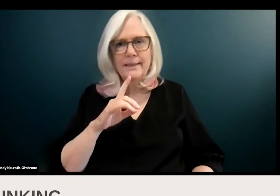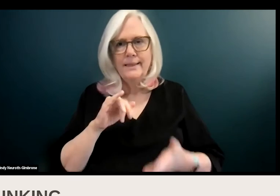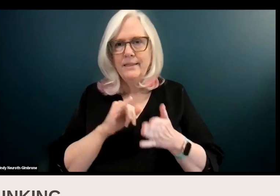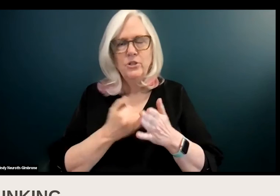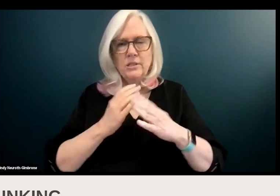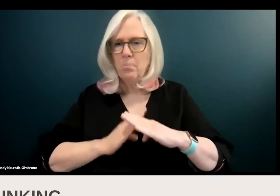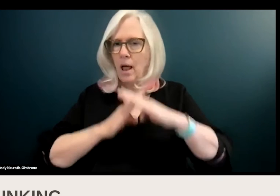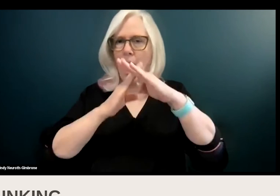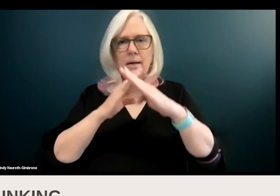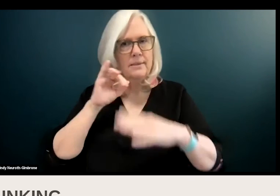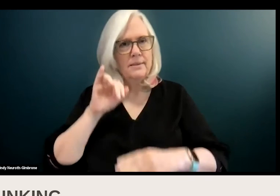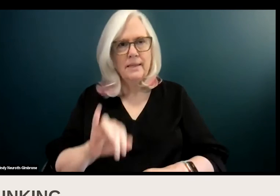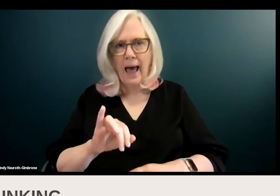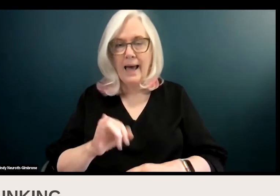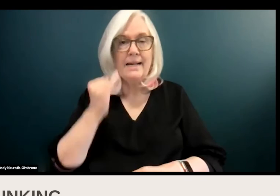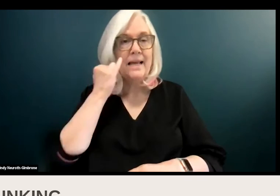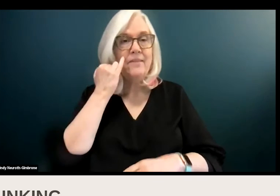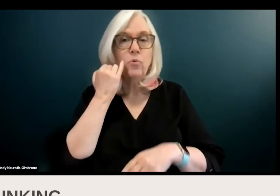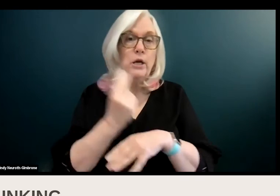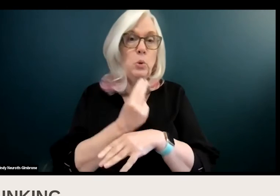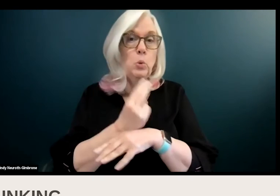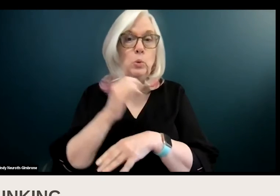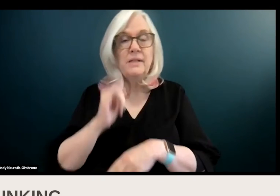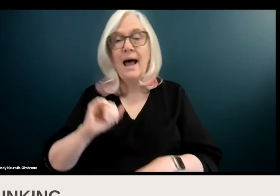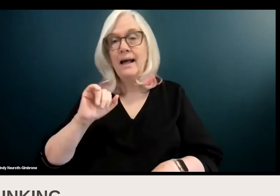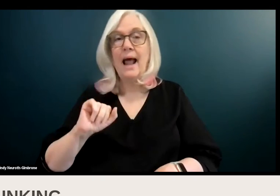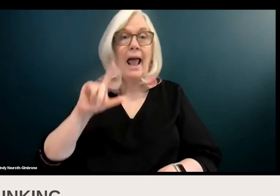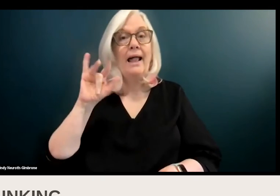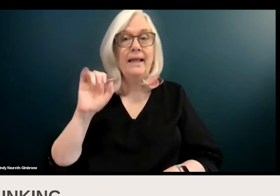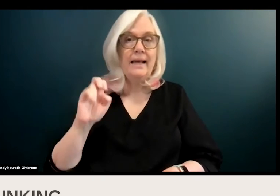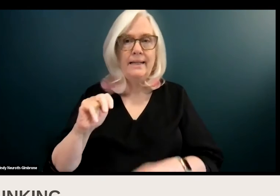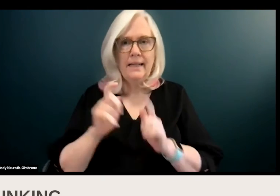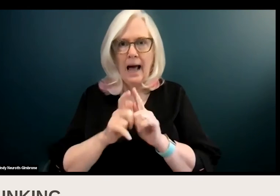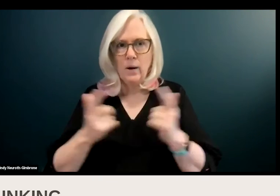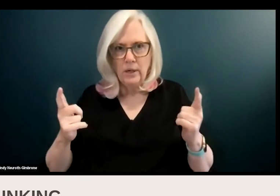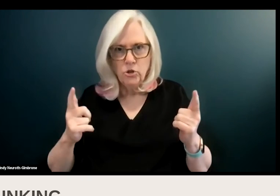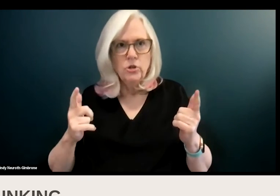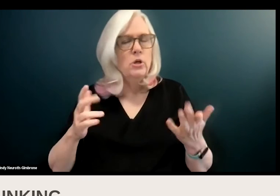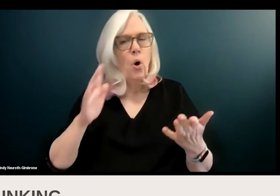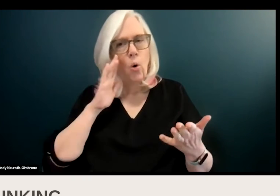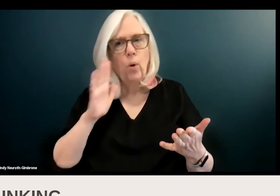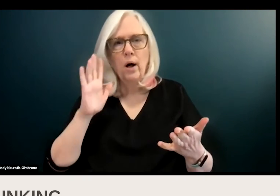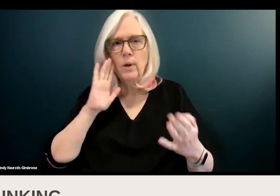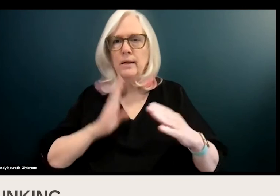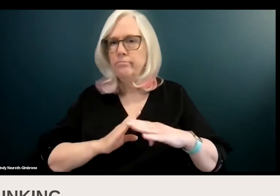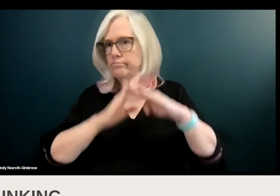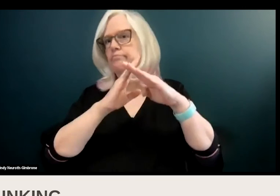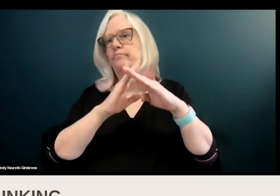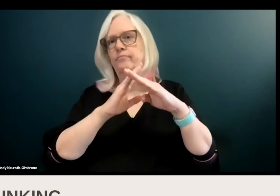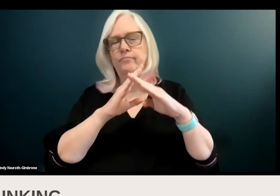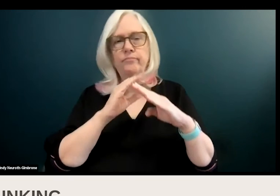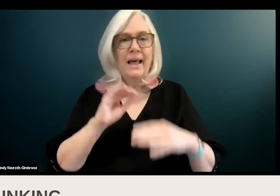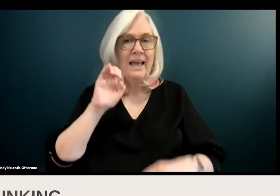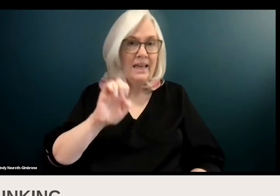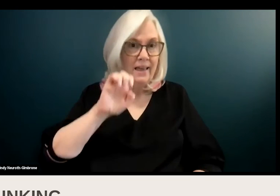can create more impenetrable barriers beyond just English language. First-year students, especially English language learners,